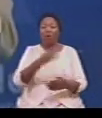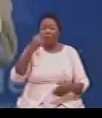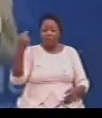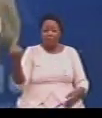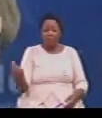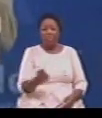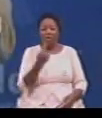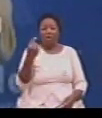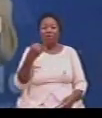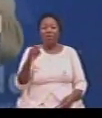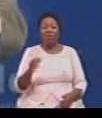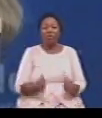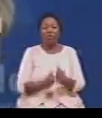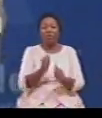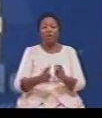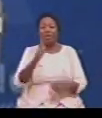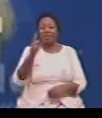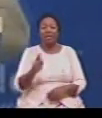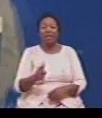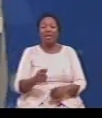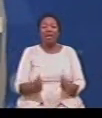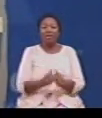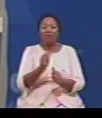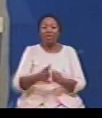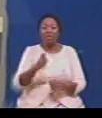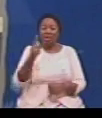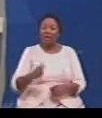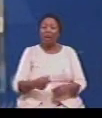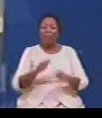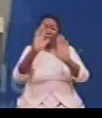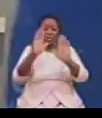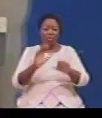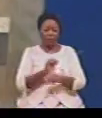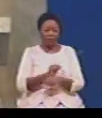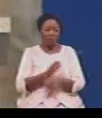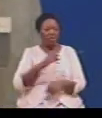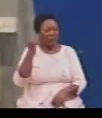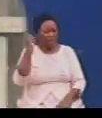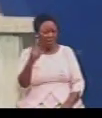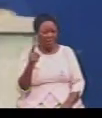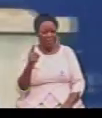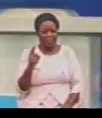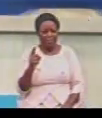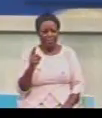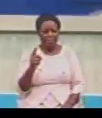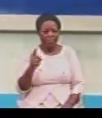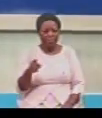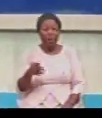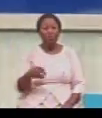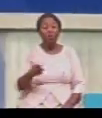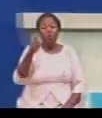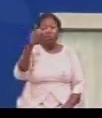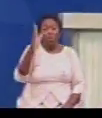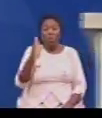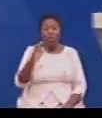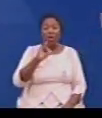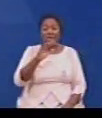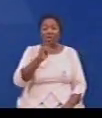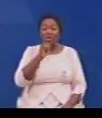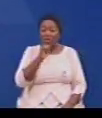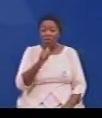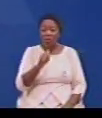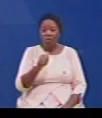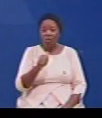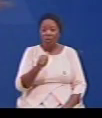frequency of greater miracles. Understand, God is not